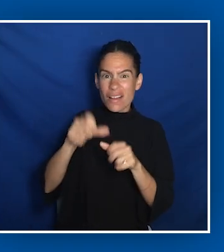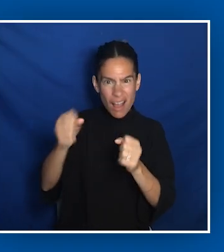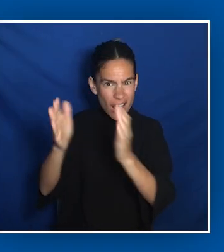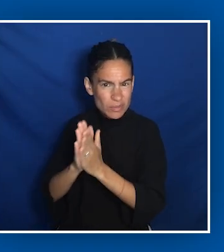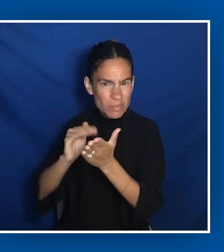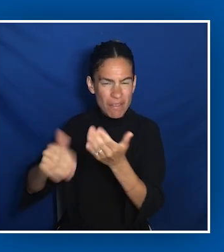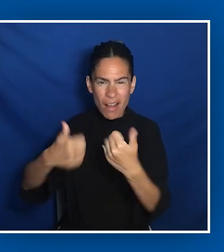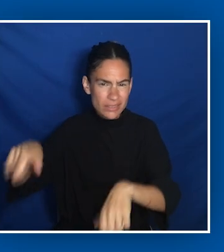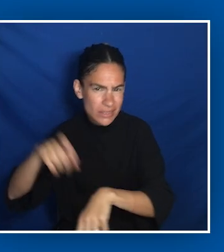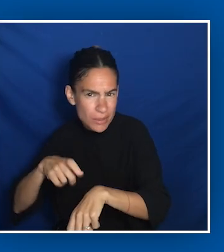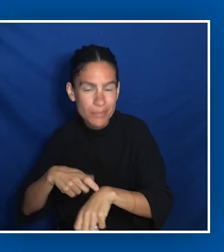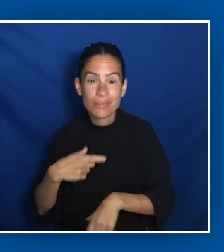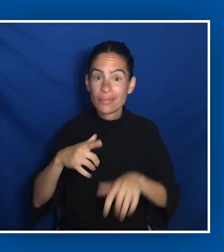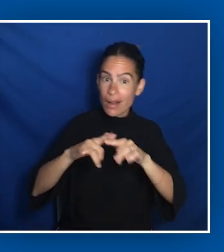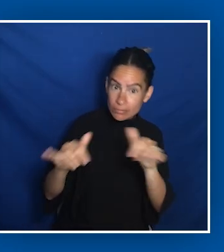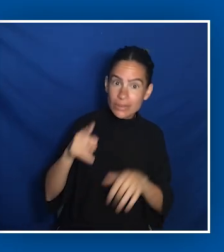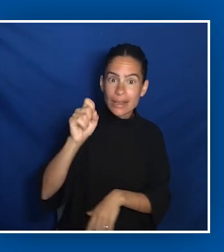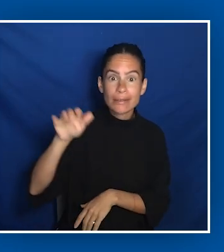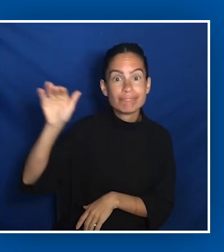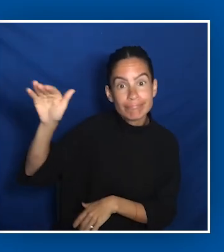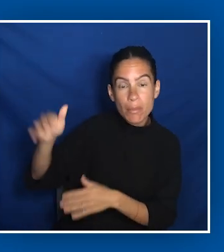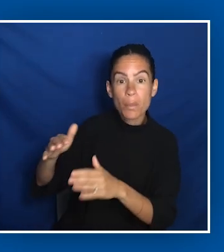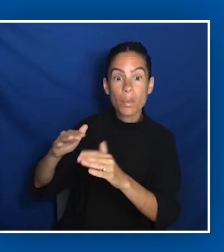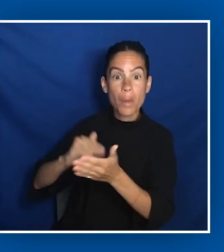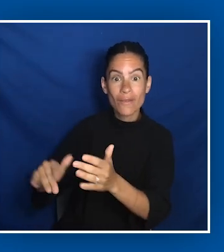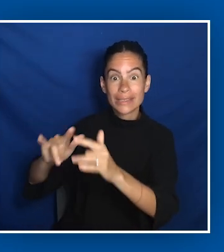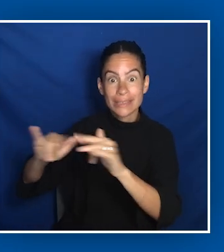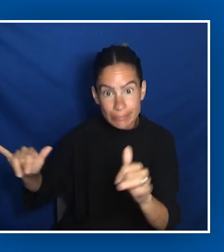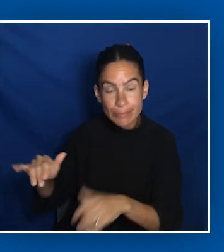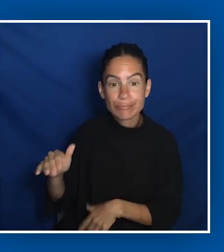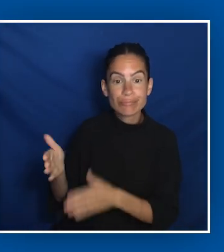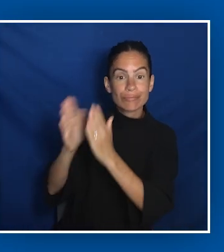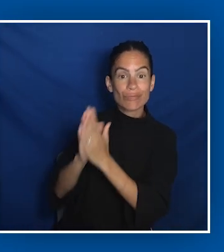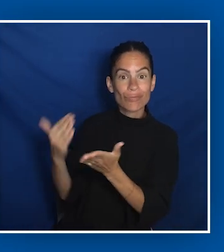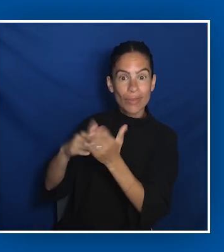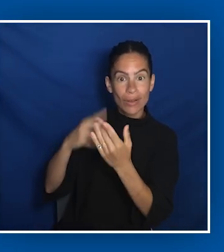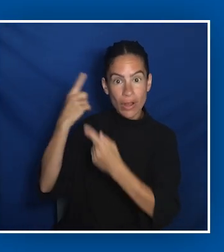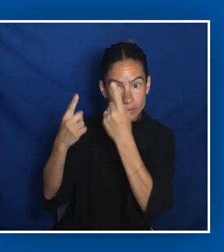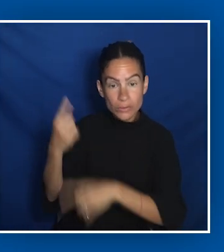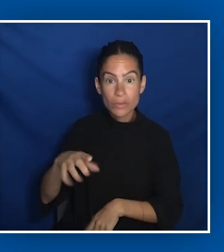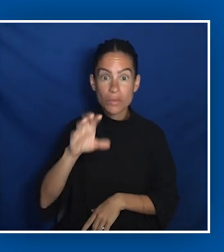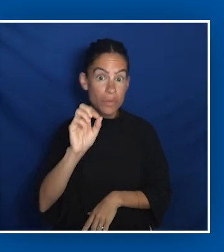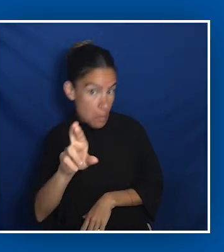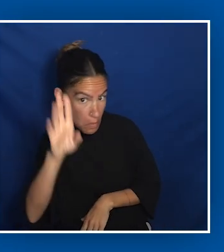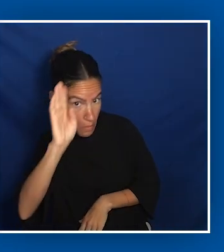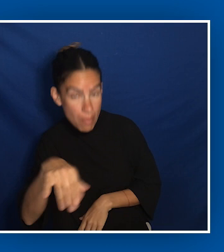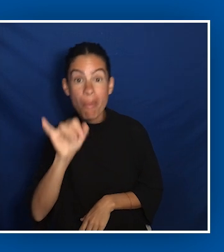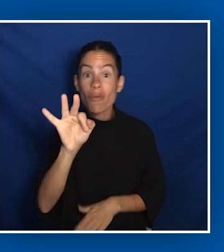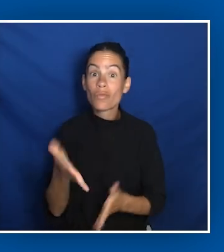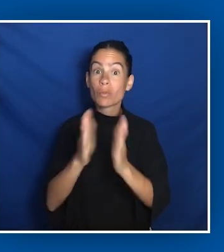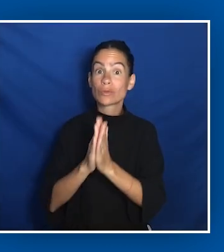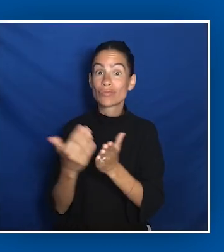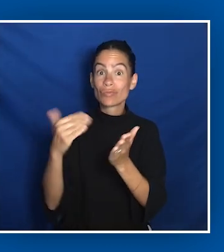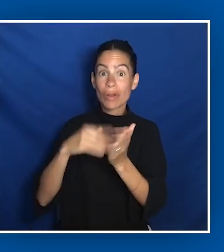after receiving a notice of overpayment. You also have the option to ask for a waiver at the same time as your request for reconsideration,